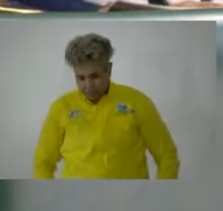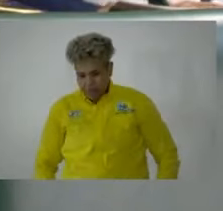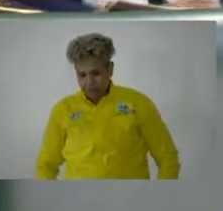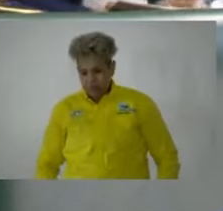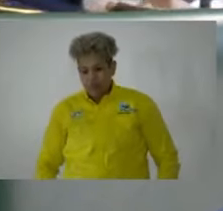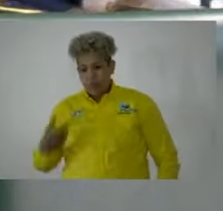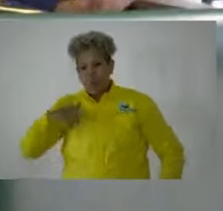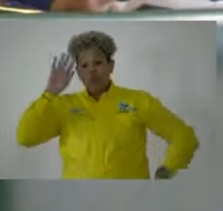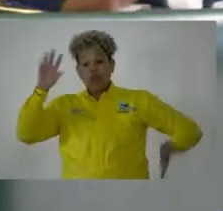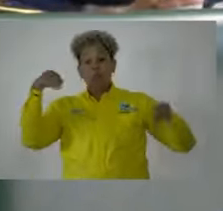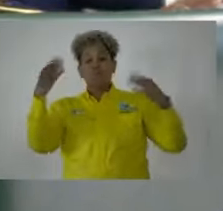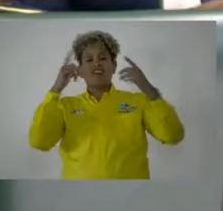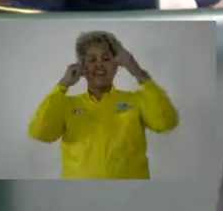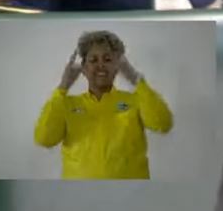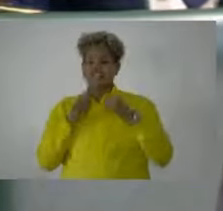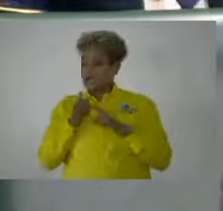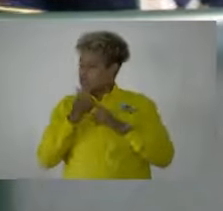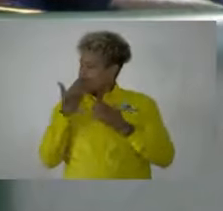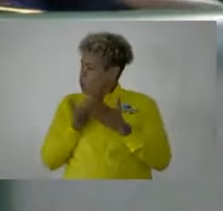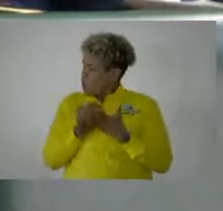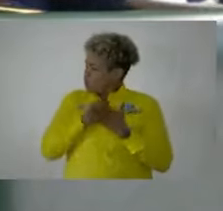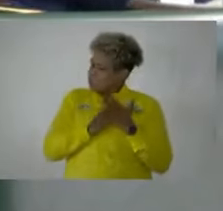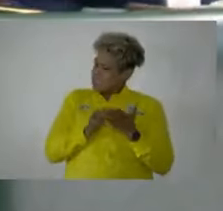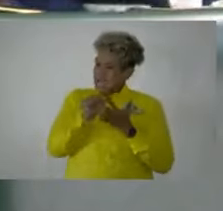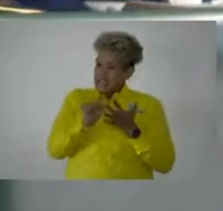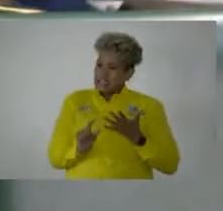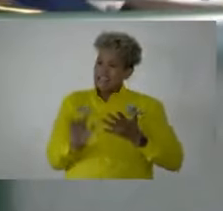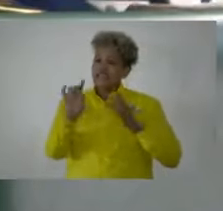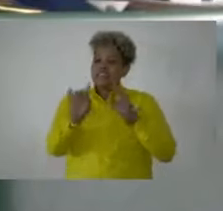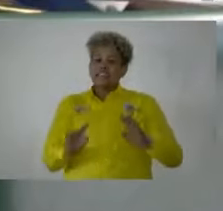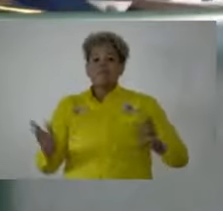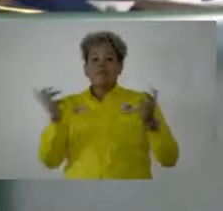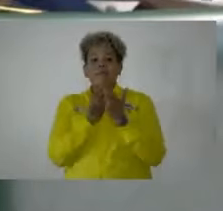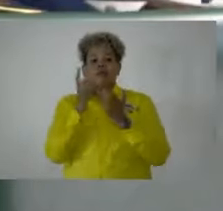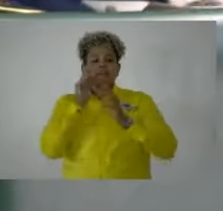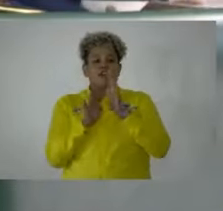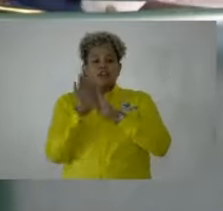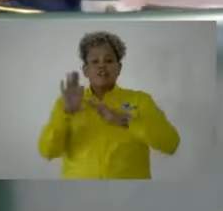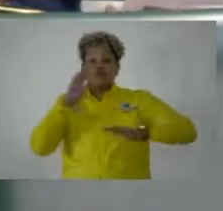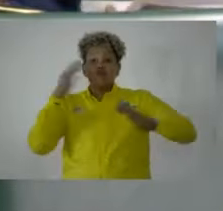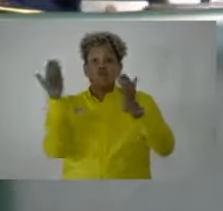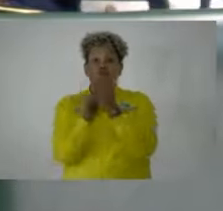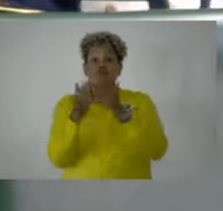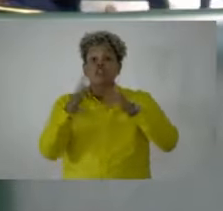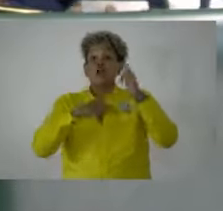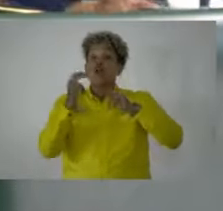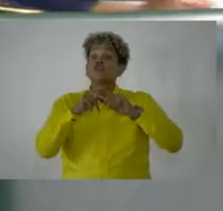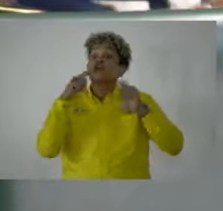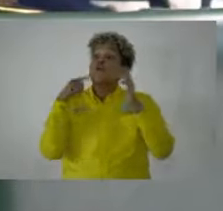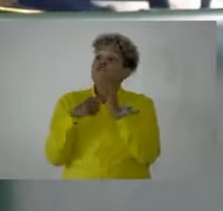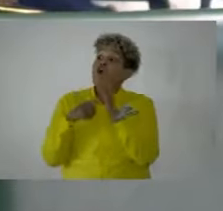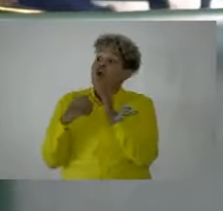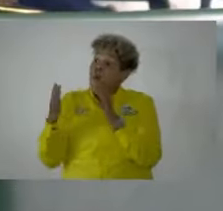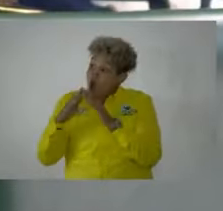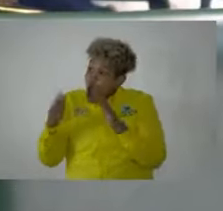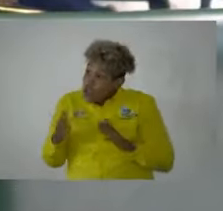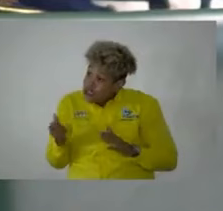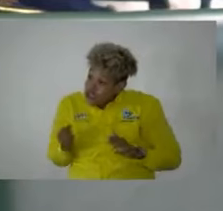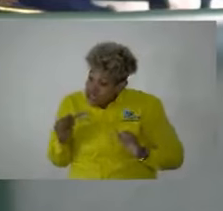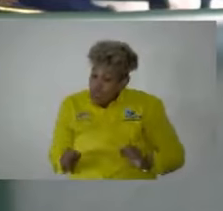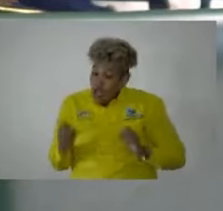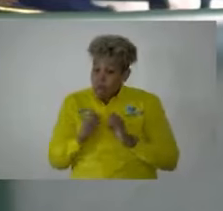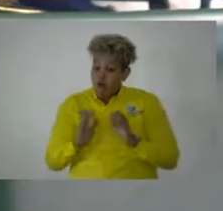We will provide targeted and well-designed incentives for developers to get into the construction of affordable housing so that more